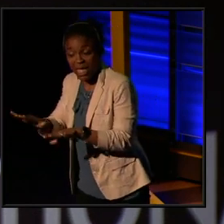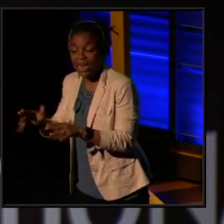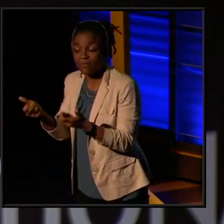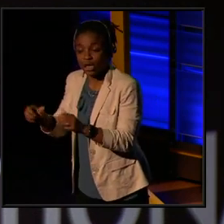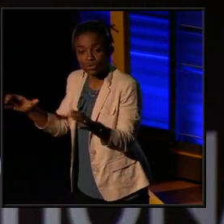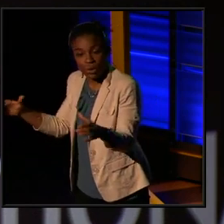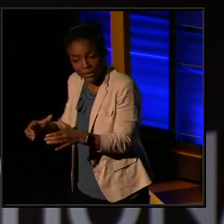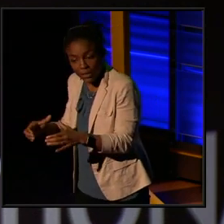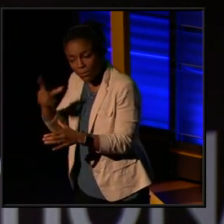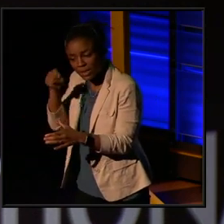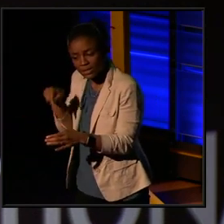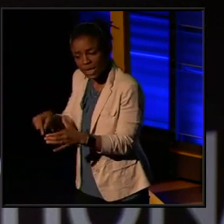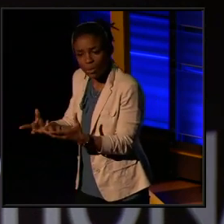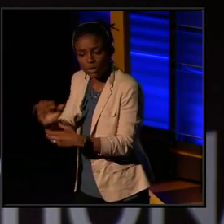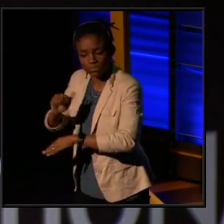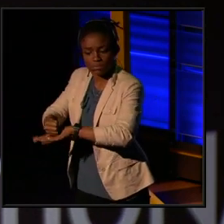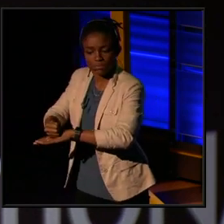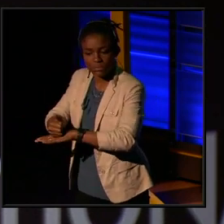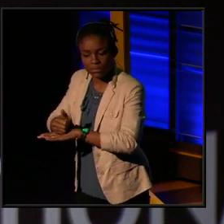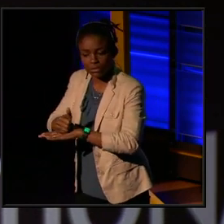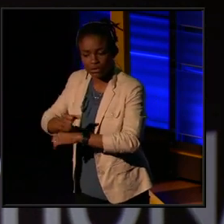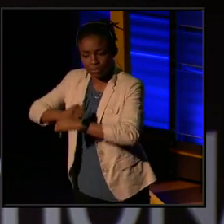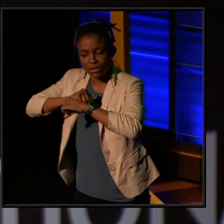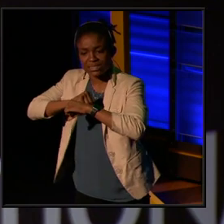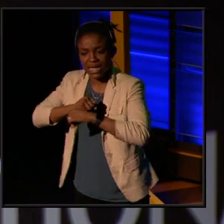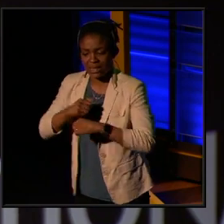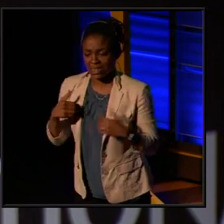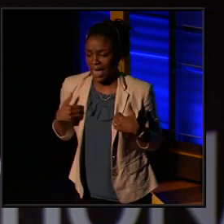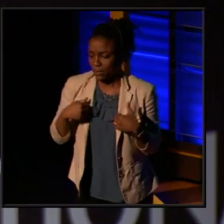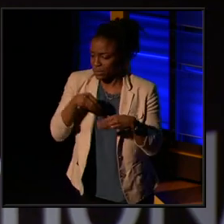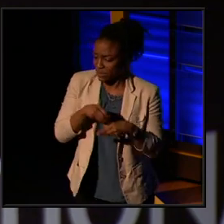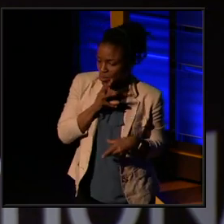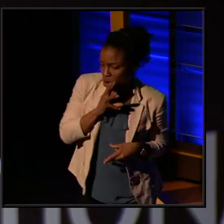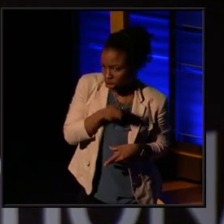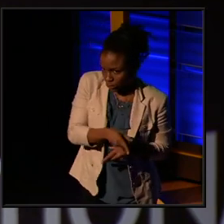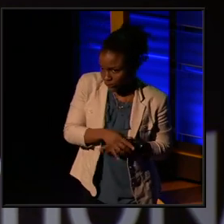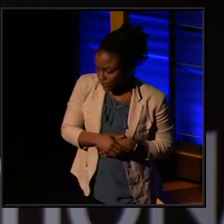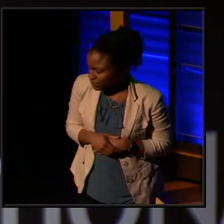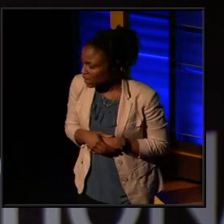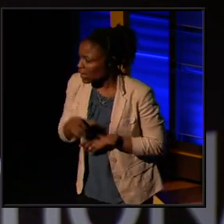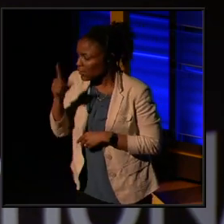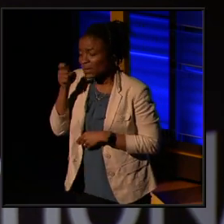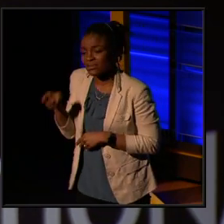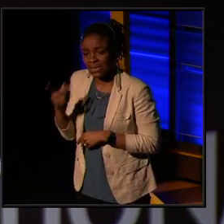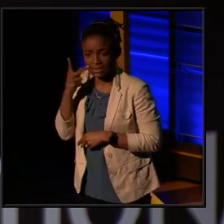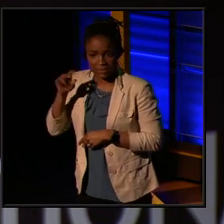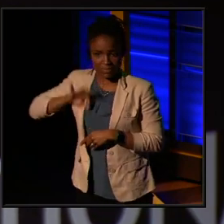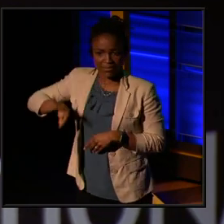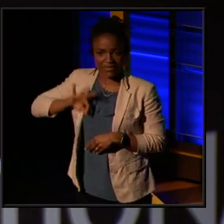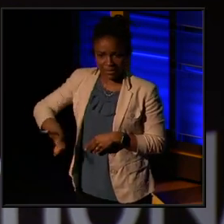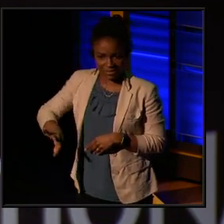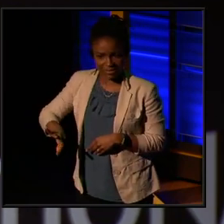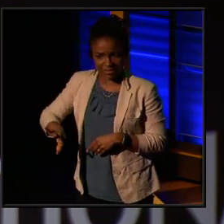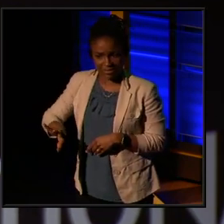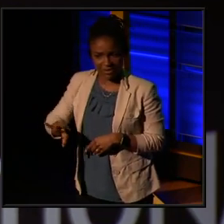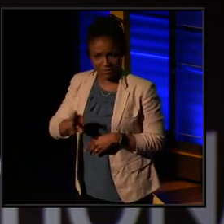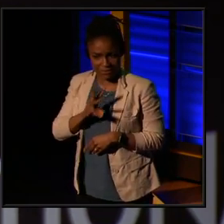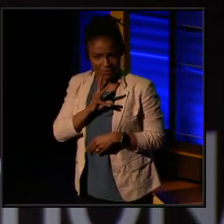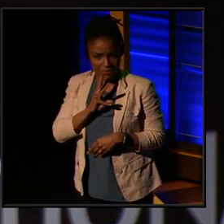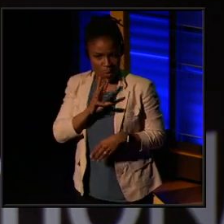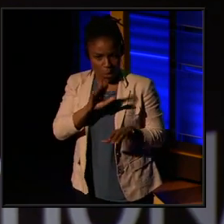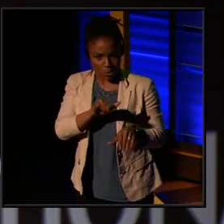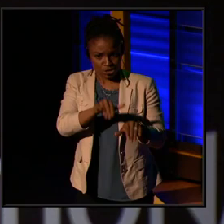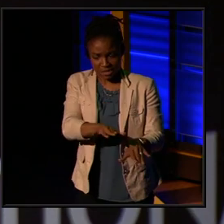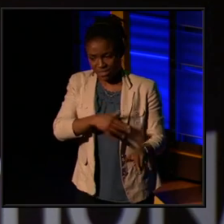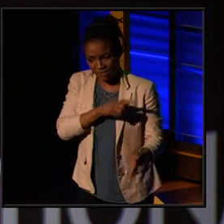they want to set up a community marine protected area off Lamu. Wow. Because they see the benefit of the ocean now and they've